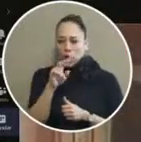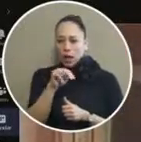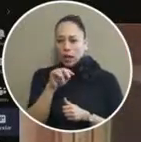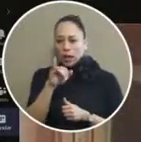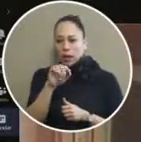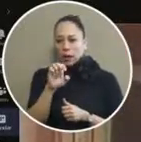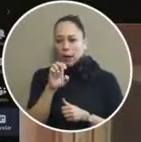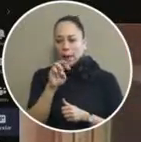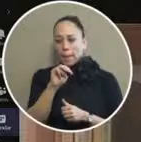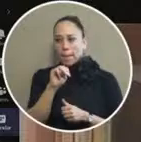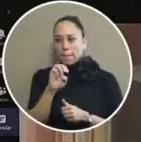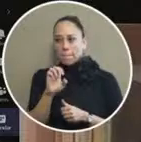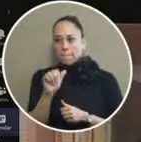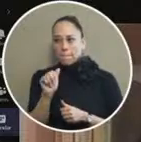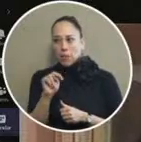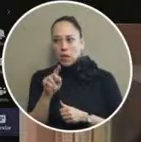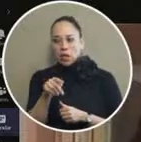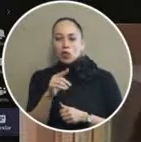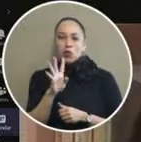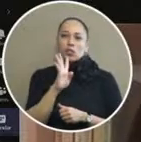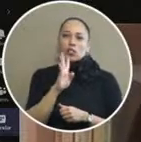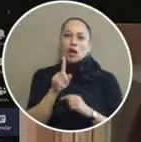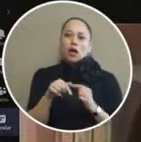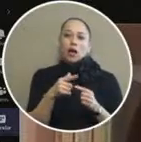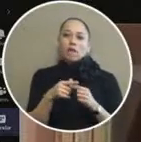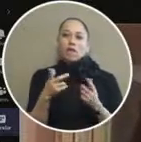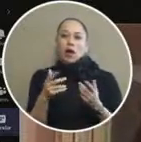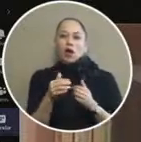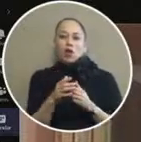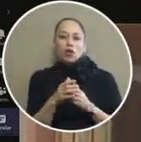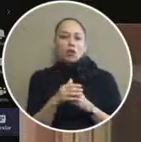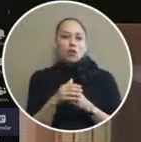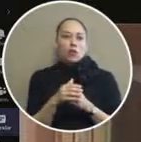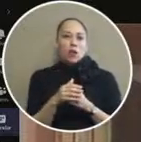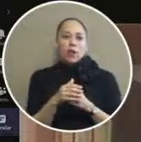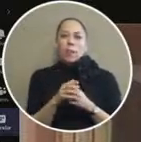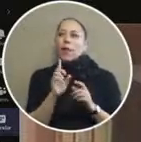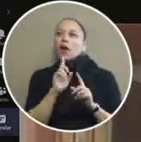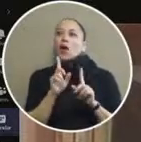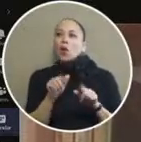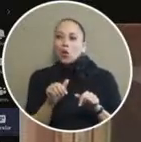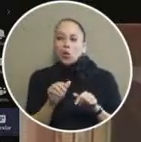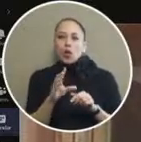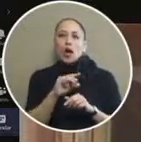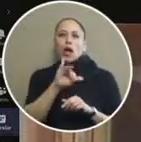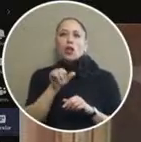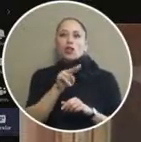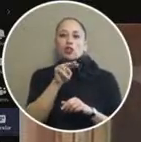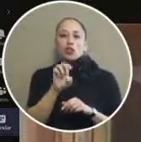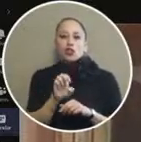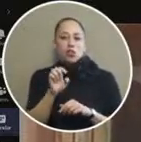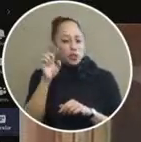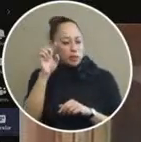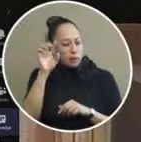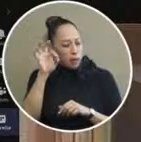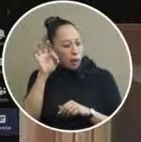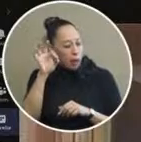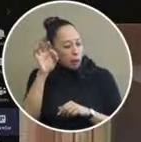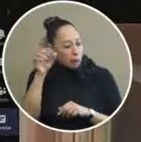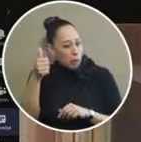Neiman. Carly, you talked a lot about evictions, and our order ends June 9th, I believe, June